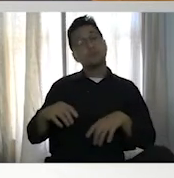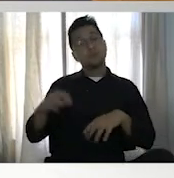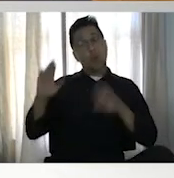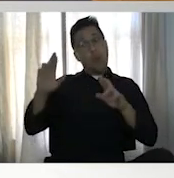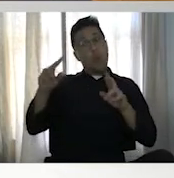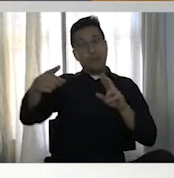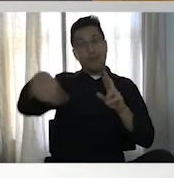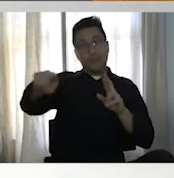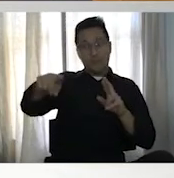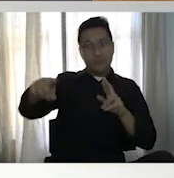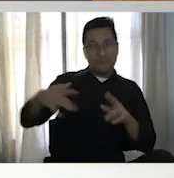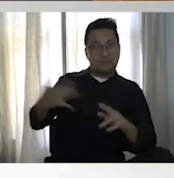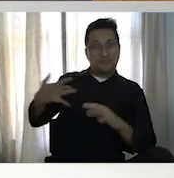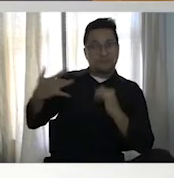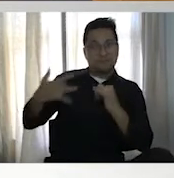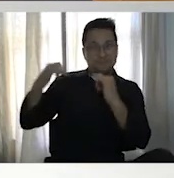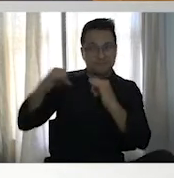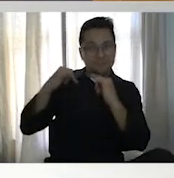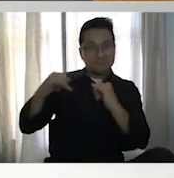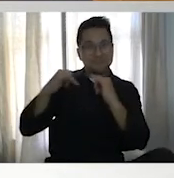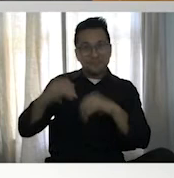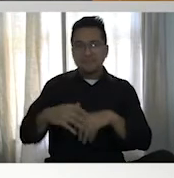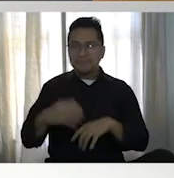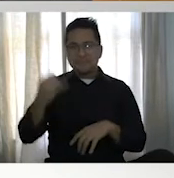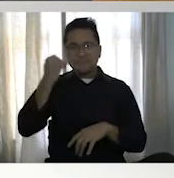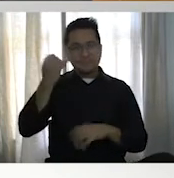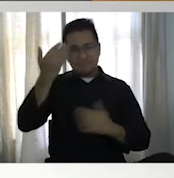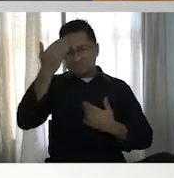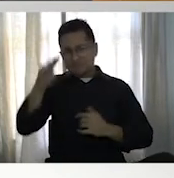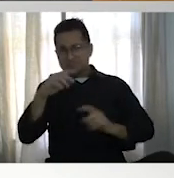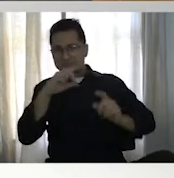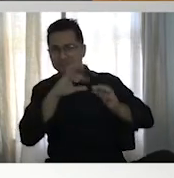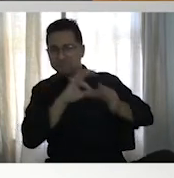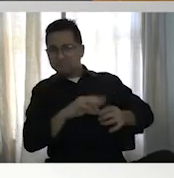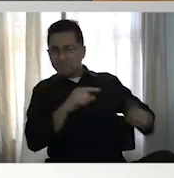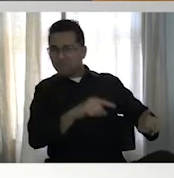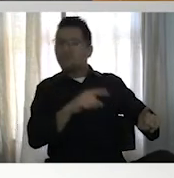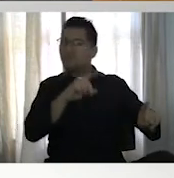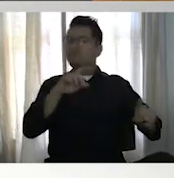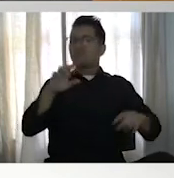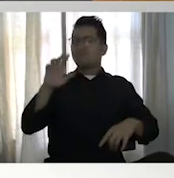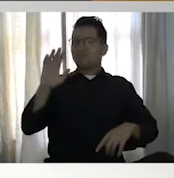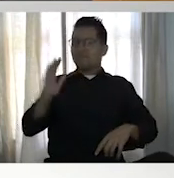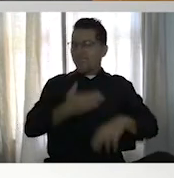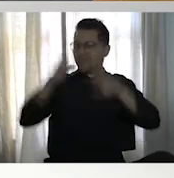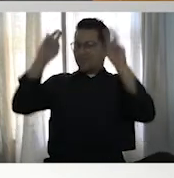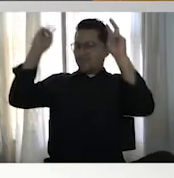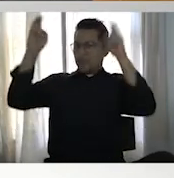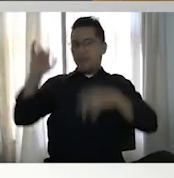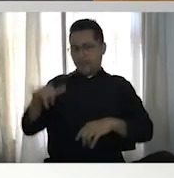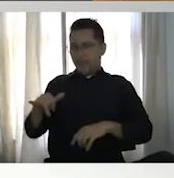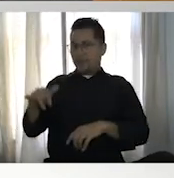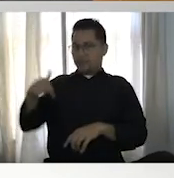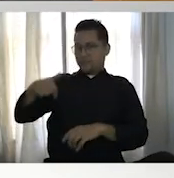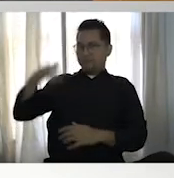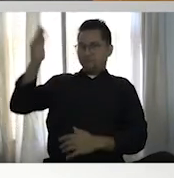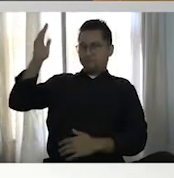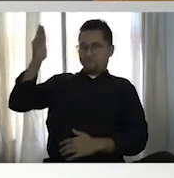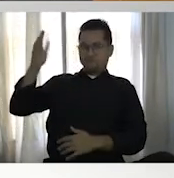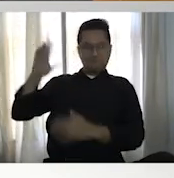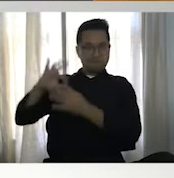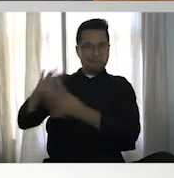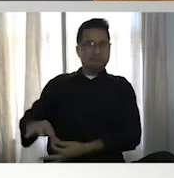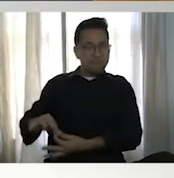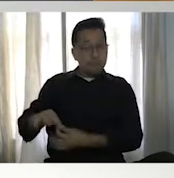it will rock yours too. If you don't know about Michelle Garcia and social thinking, that's what a lot of our presentation is about, but also